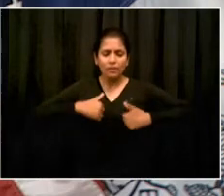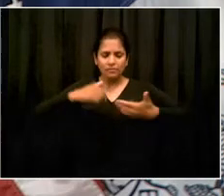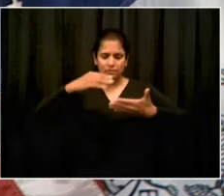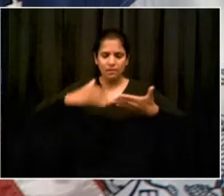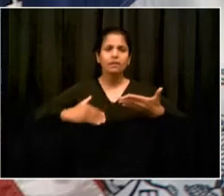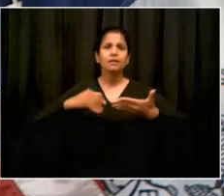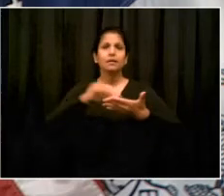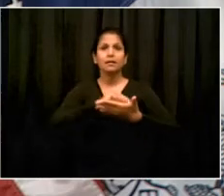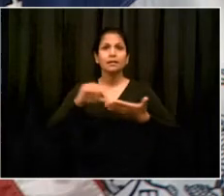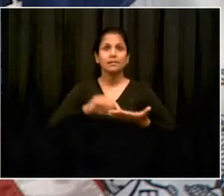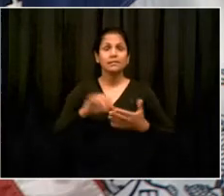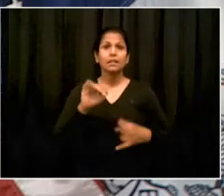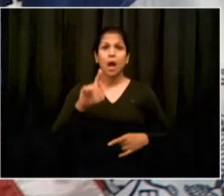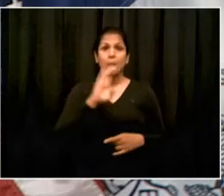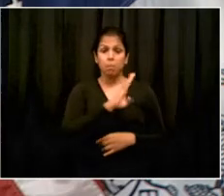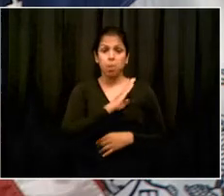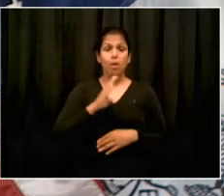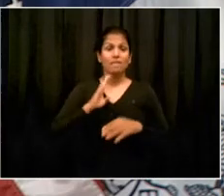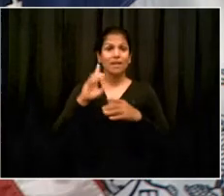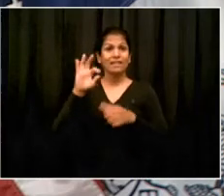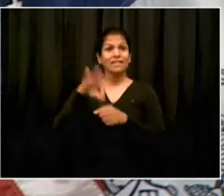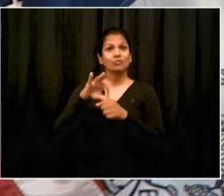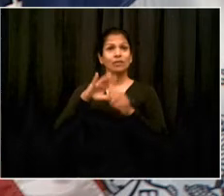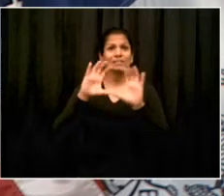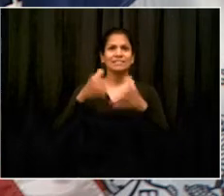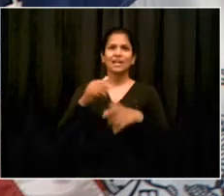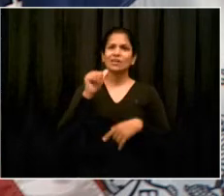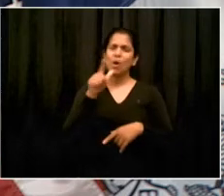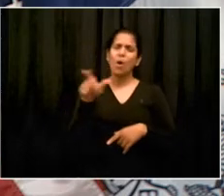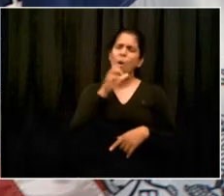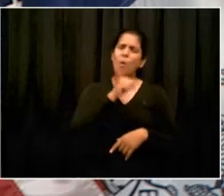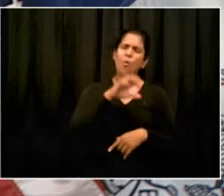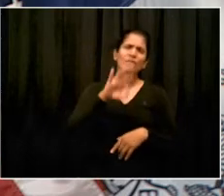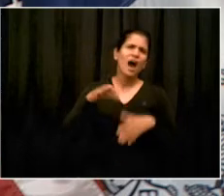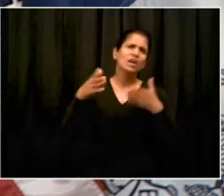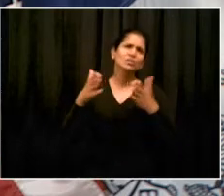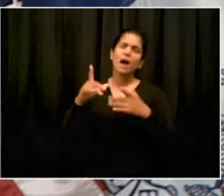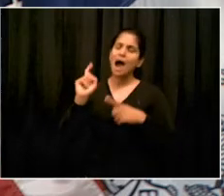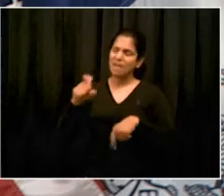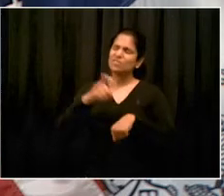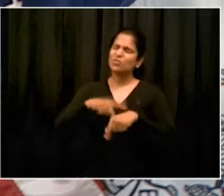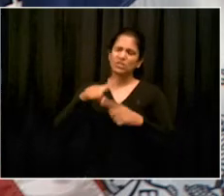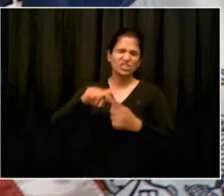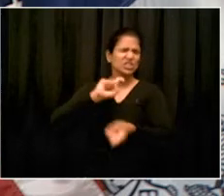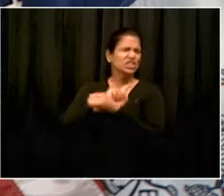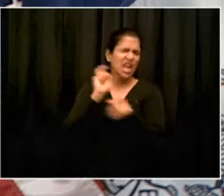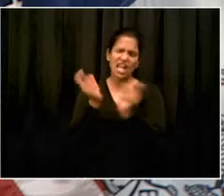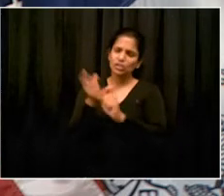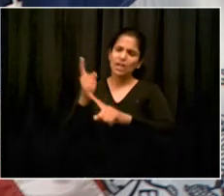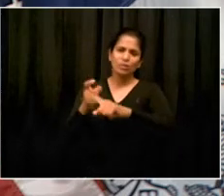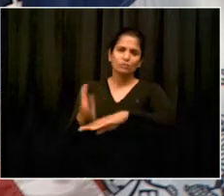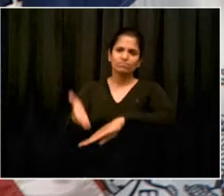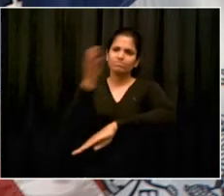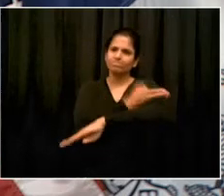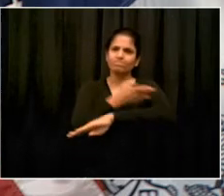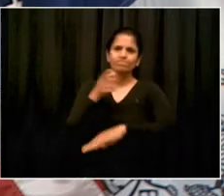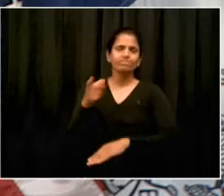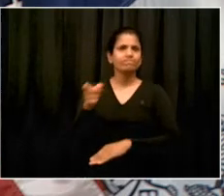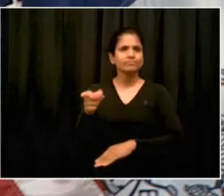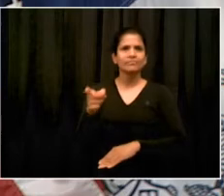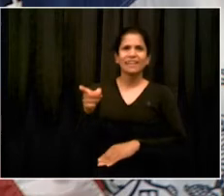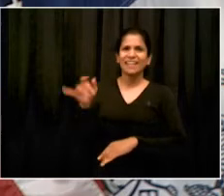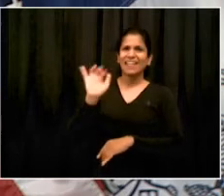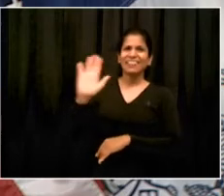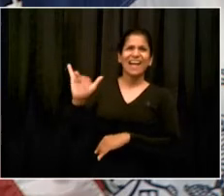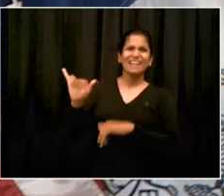modern agency, and it must be changed. It just structurally doesn't work. In the meantime, they have to fix this immediately. This